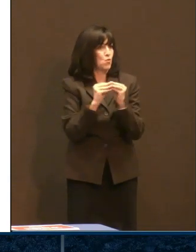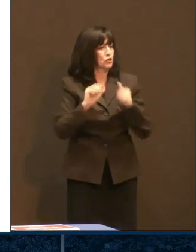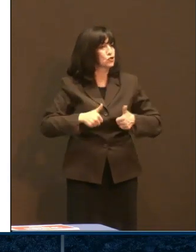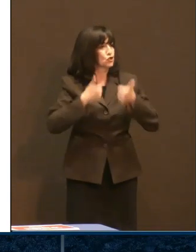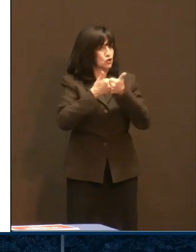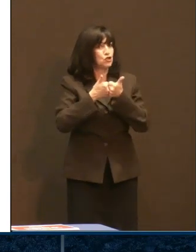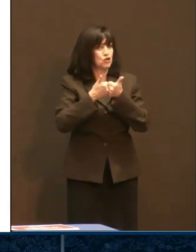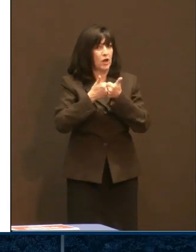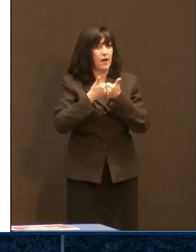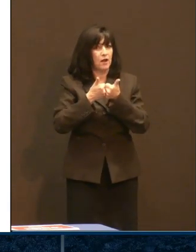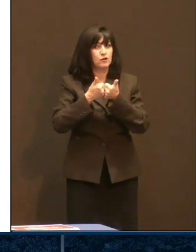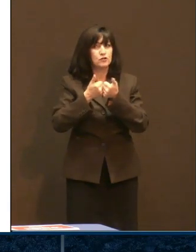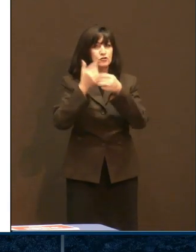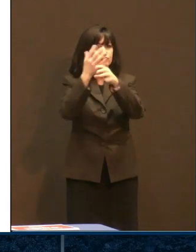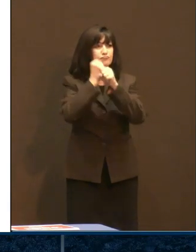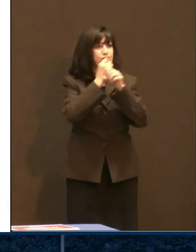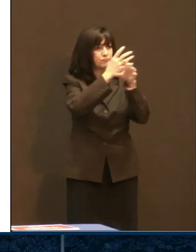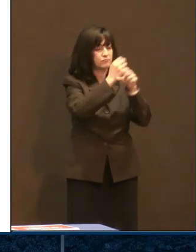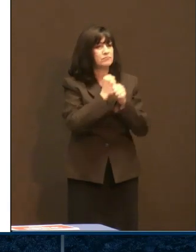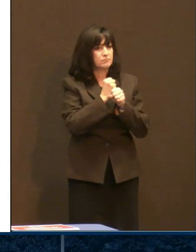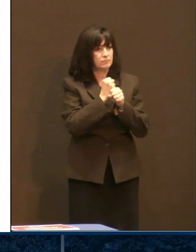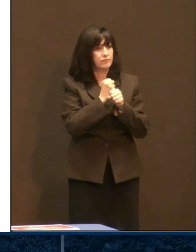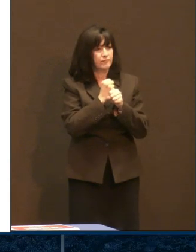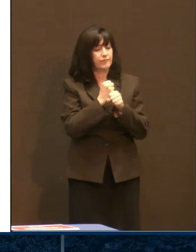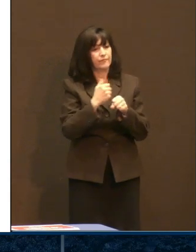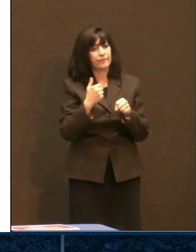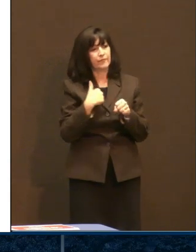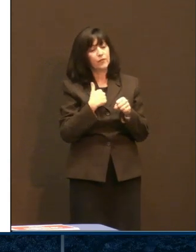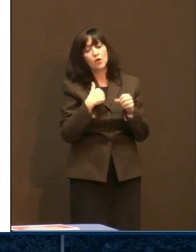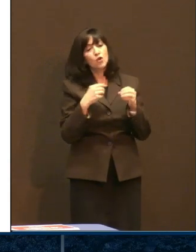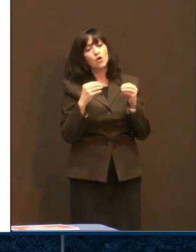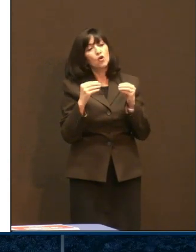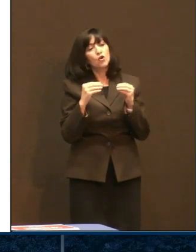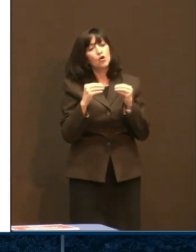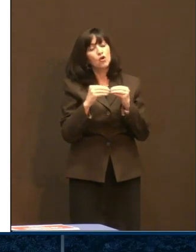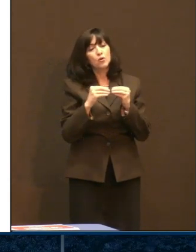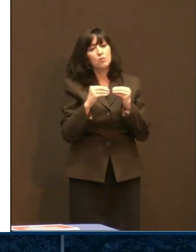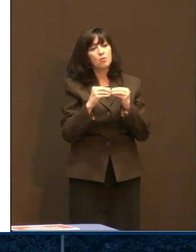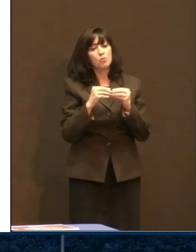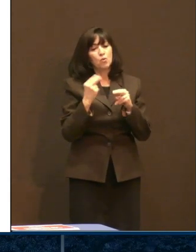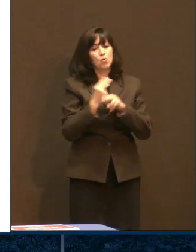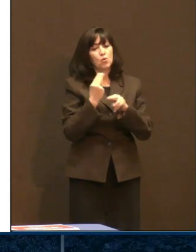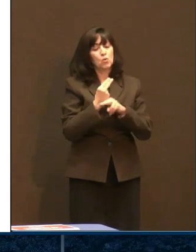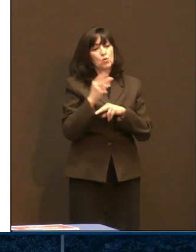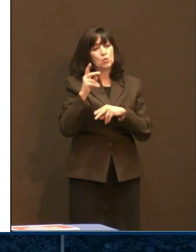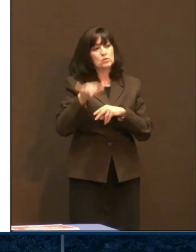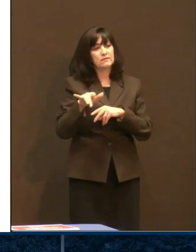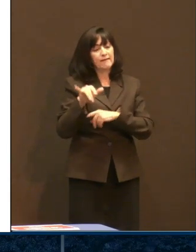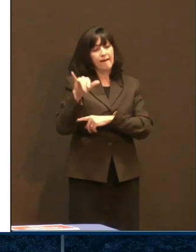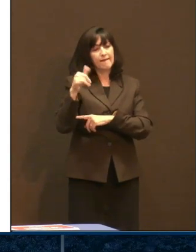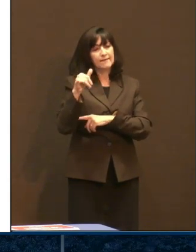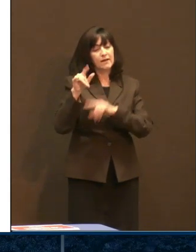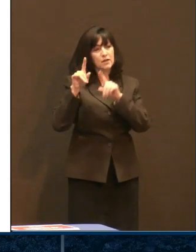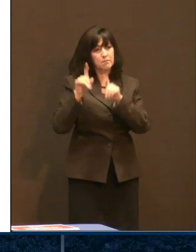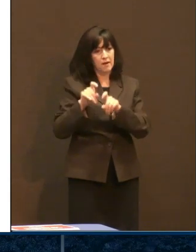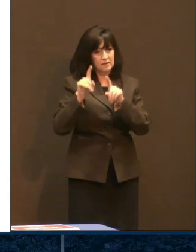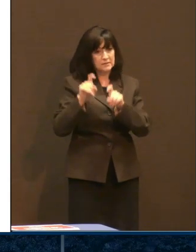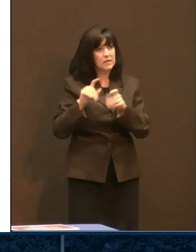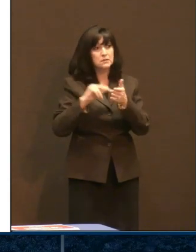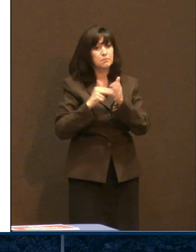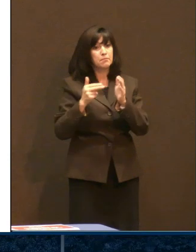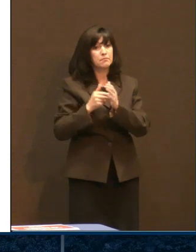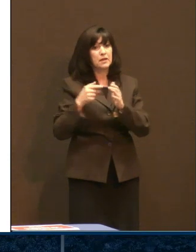have been using more and more an antibody test, which is a good test for asymptomatic